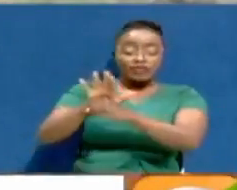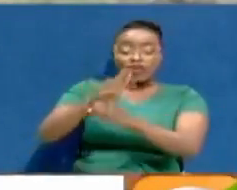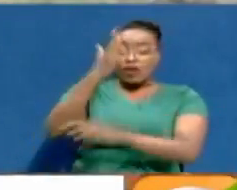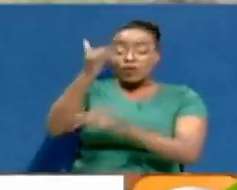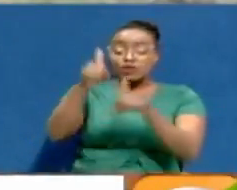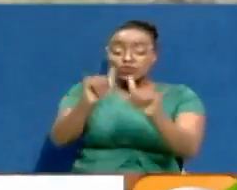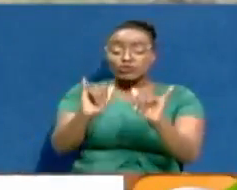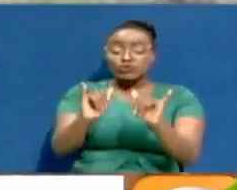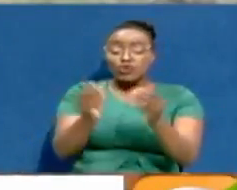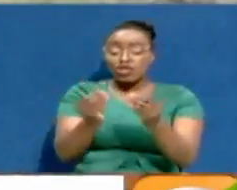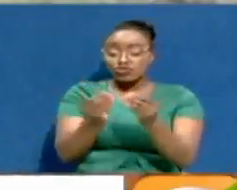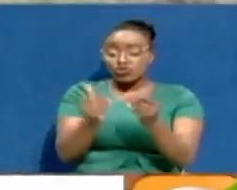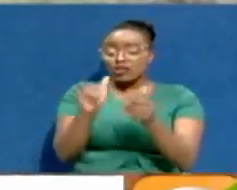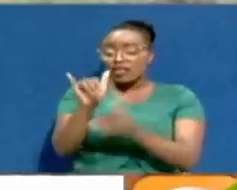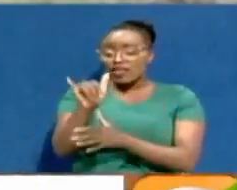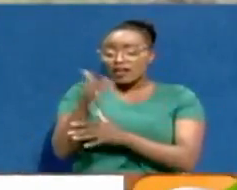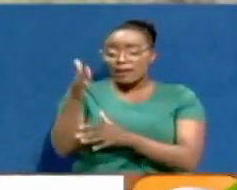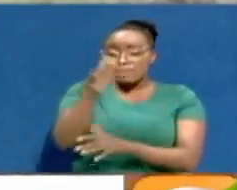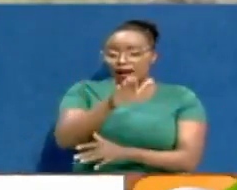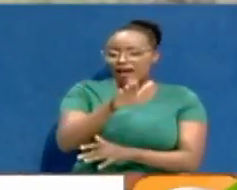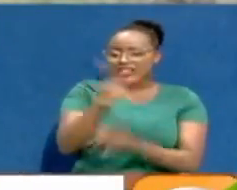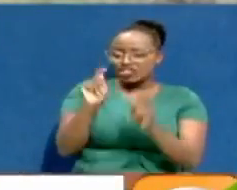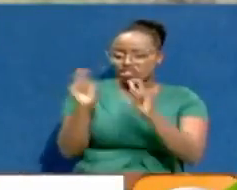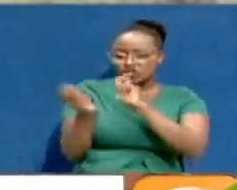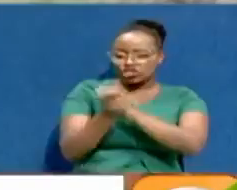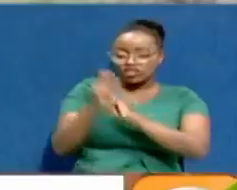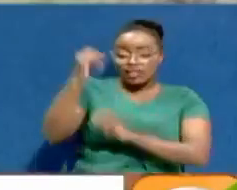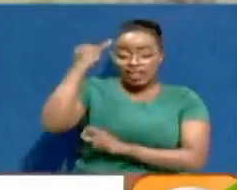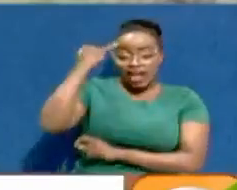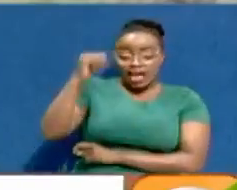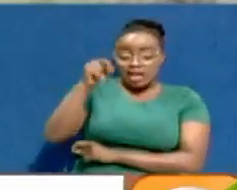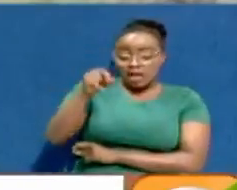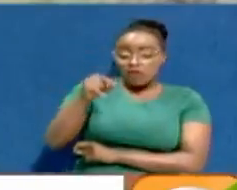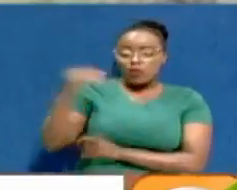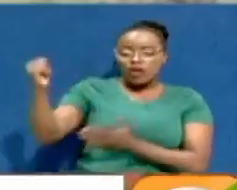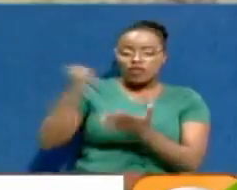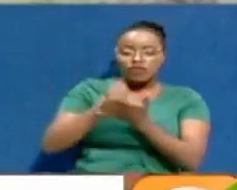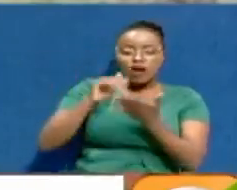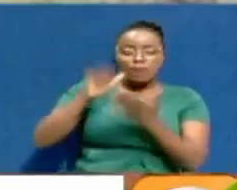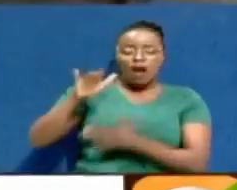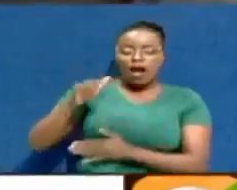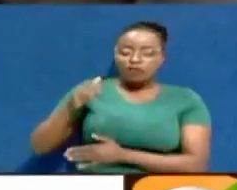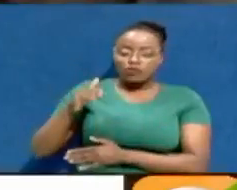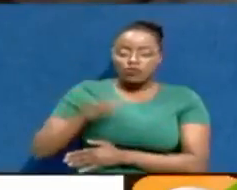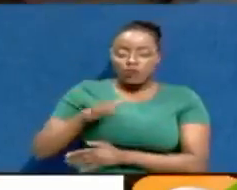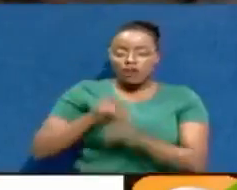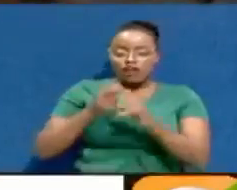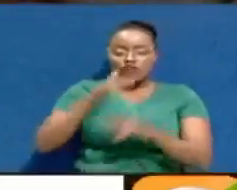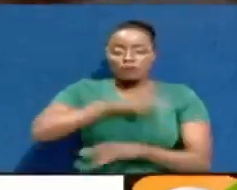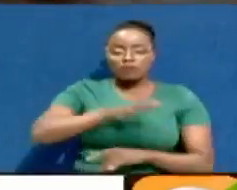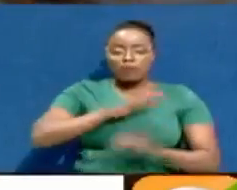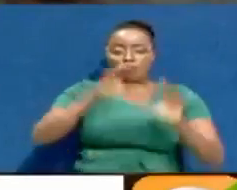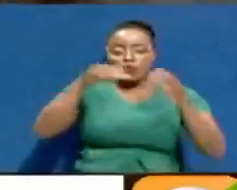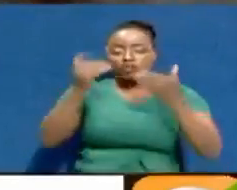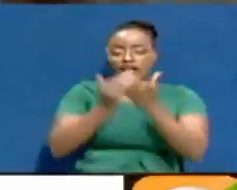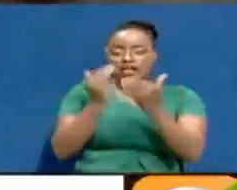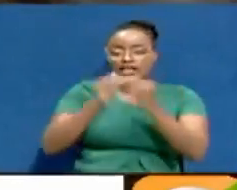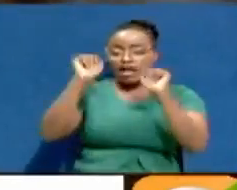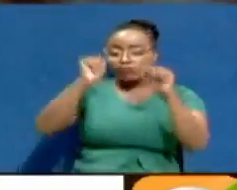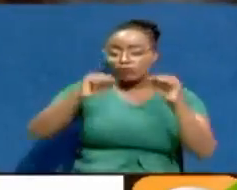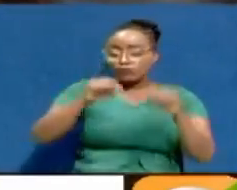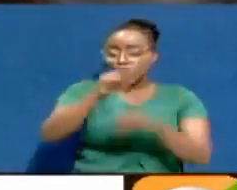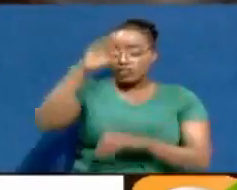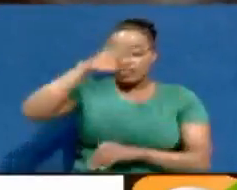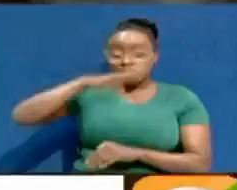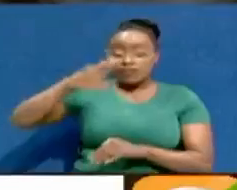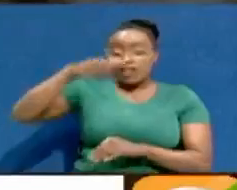ili kujaribu kurudisha haya mawazo, tumeajiri wasichana wengi kutoka jamii ya Wasamburu waweze kushughulikia hawa ndovu,